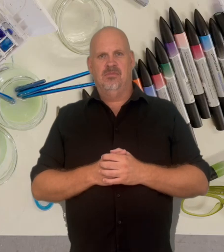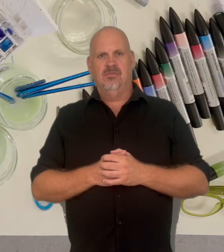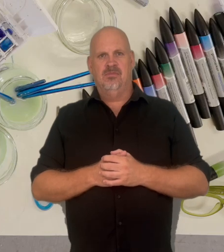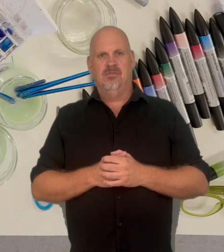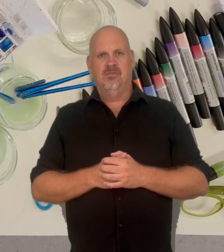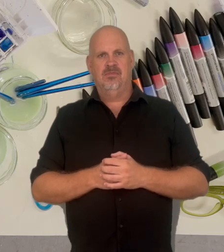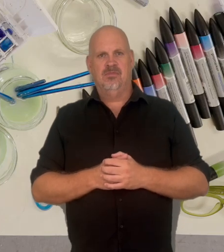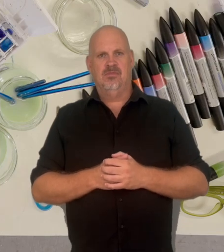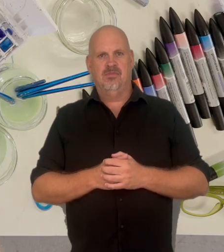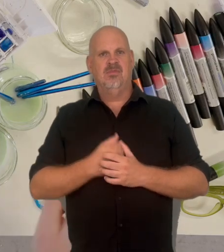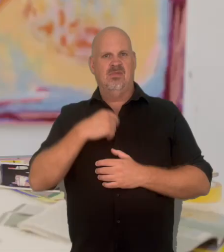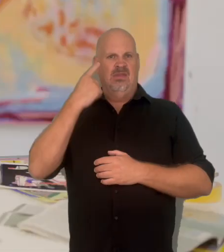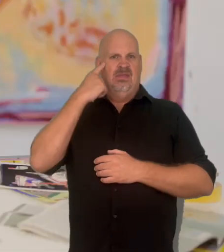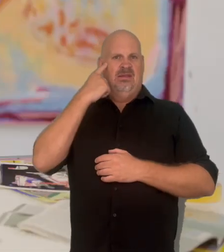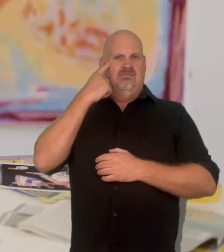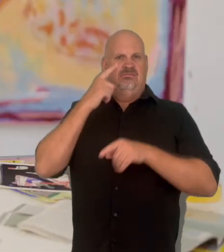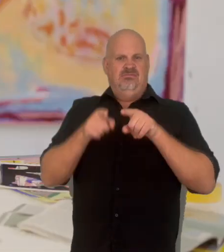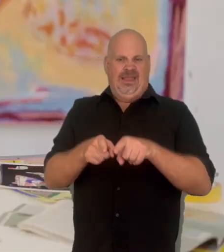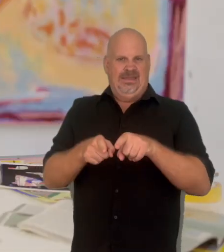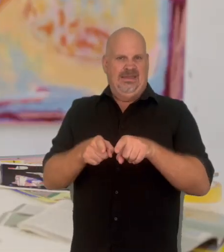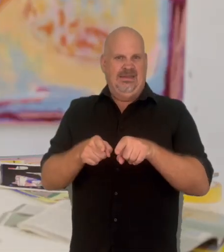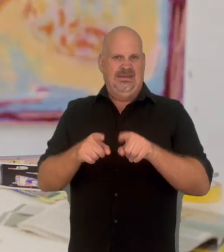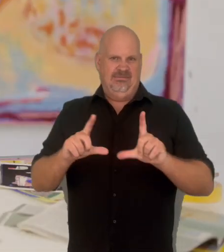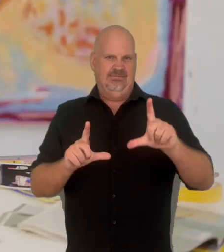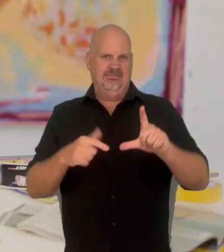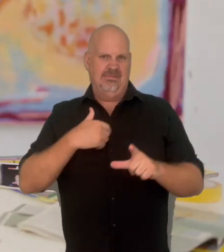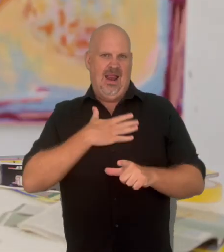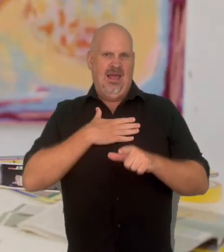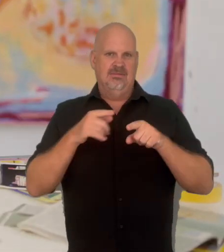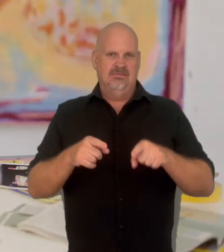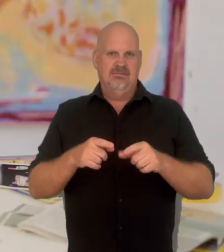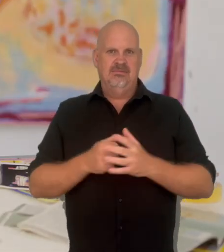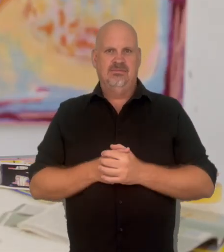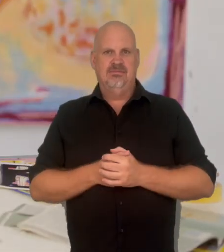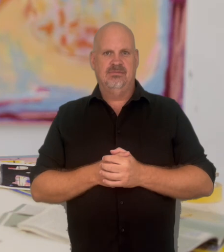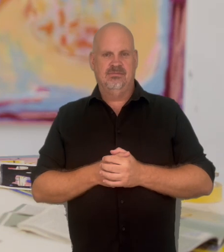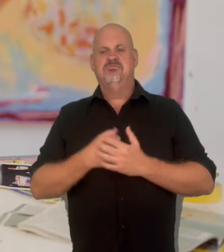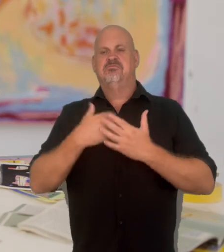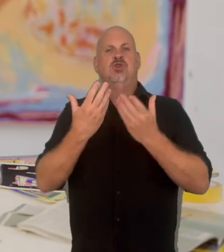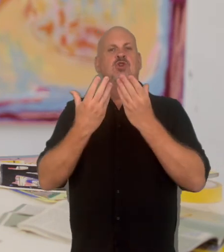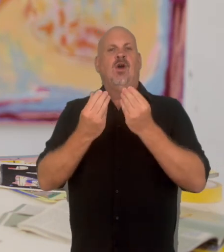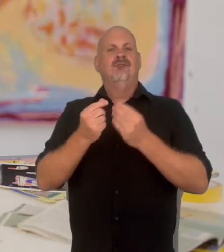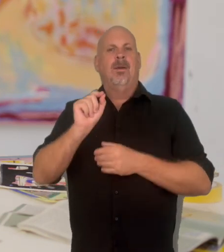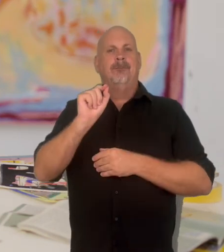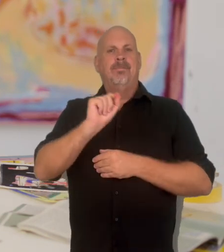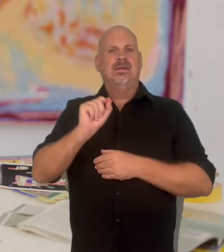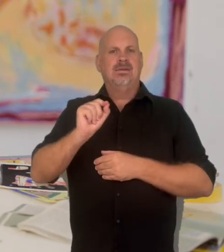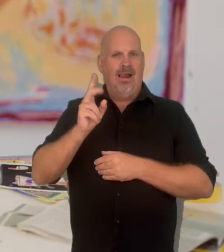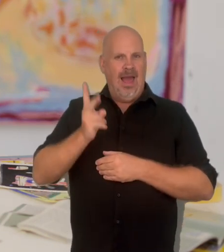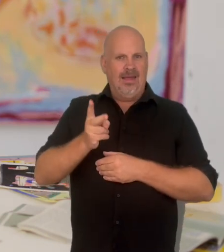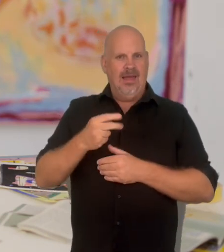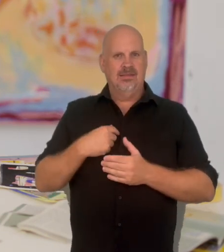I think we'll go with this. I quite like it. Okay, so now I'm going to get those soft pastels out again,